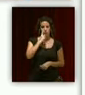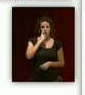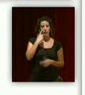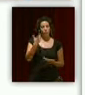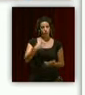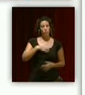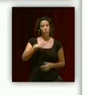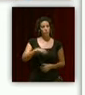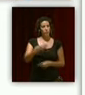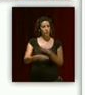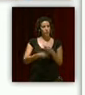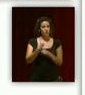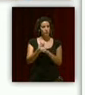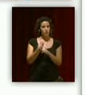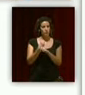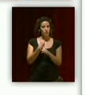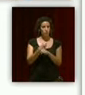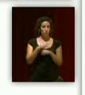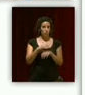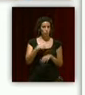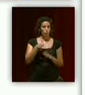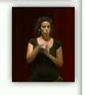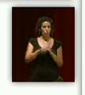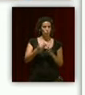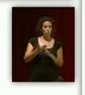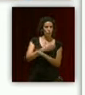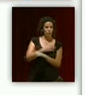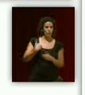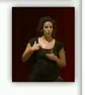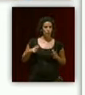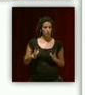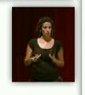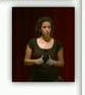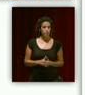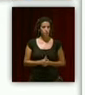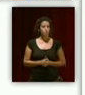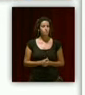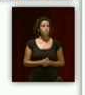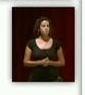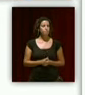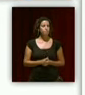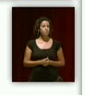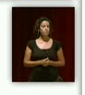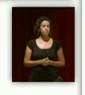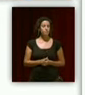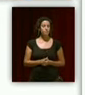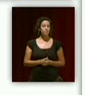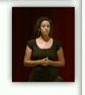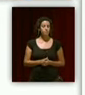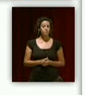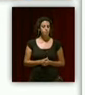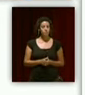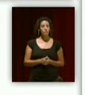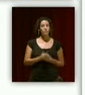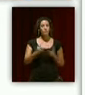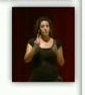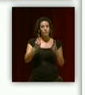we might find a pattern that the system will always understand, therefore always doing the same task.